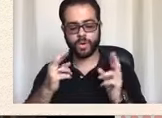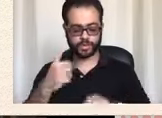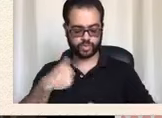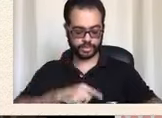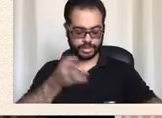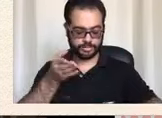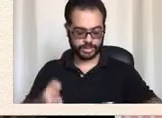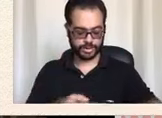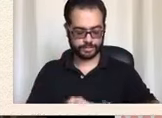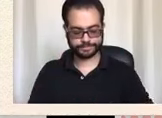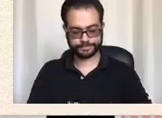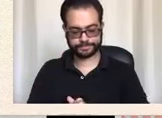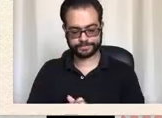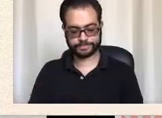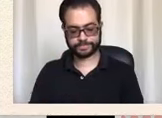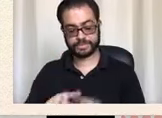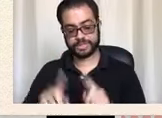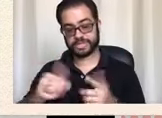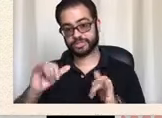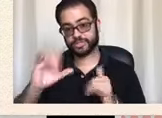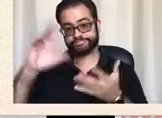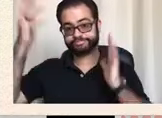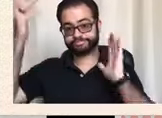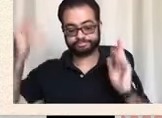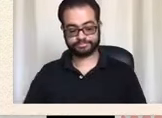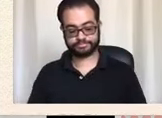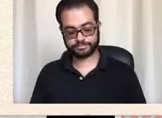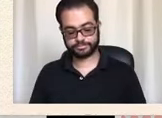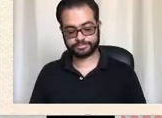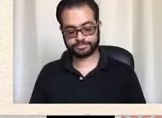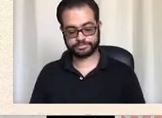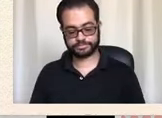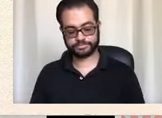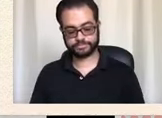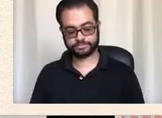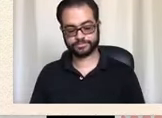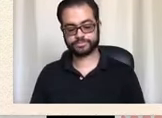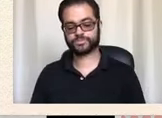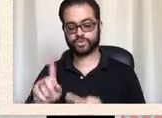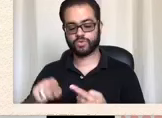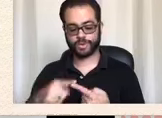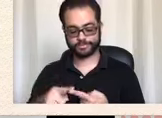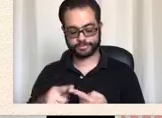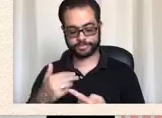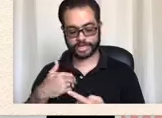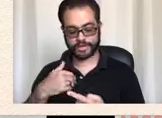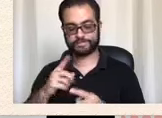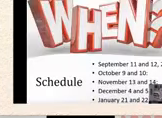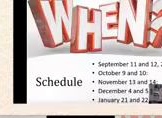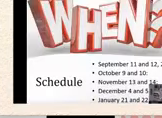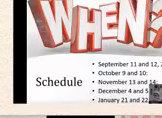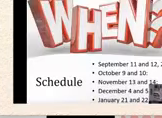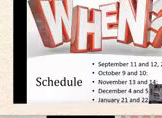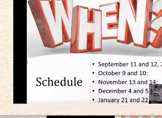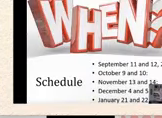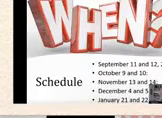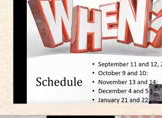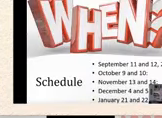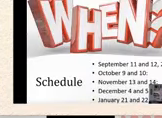kind of up in the air right now. All right, so when? So here are the dates. So as you can see, we start in September and we go through